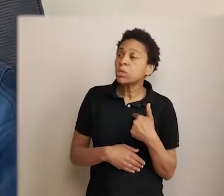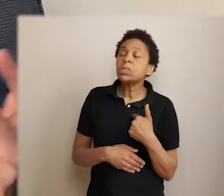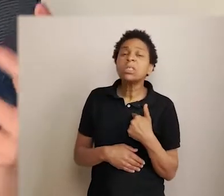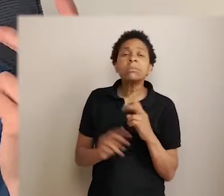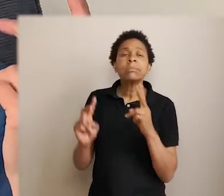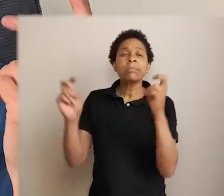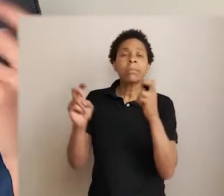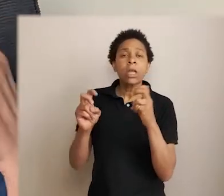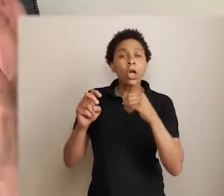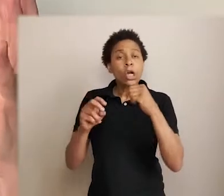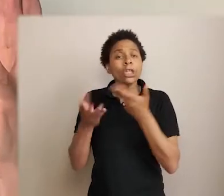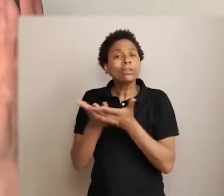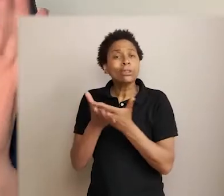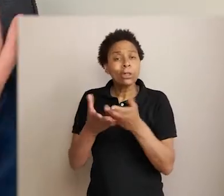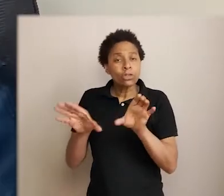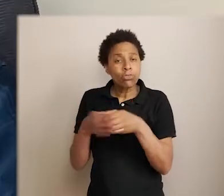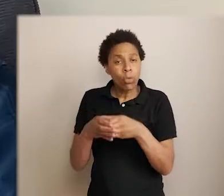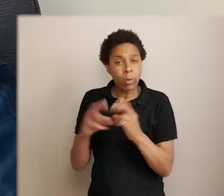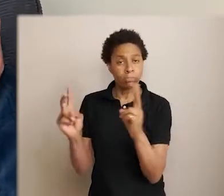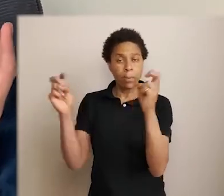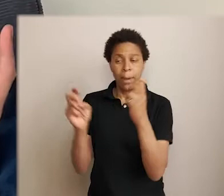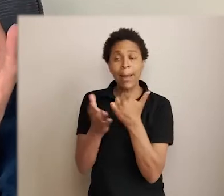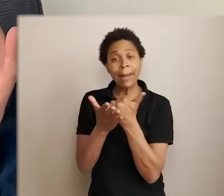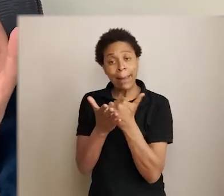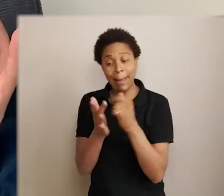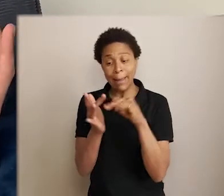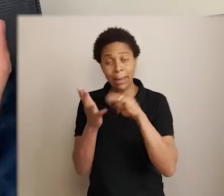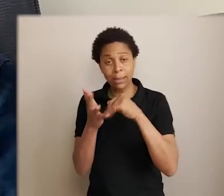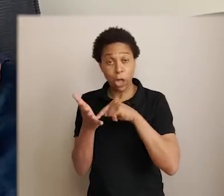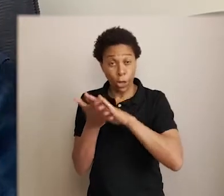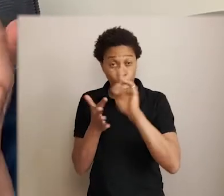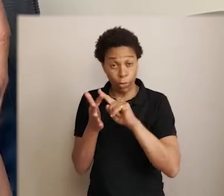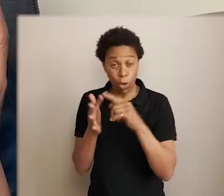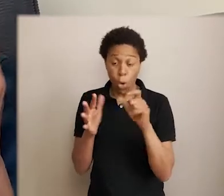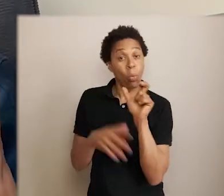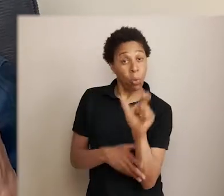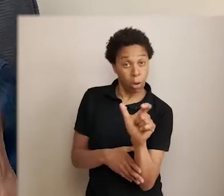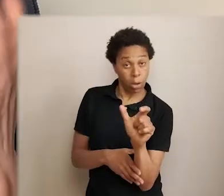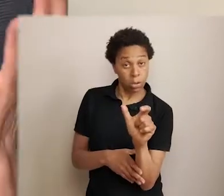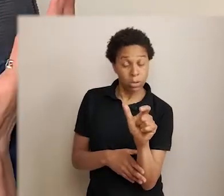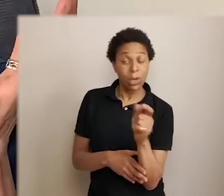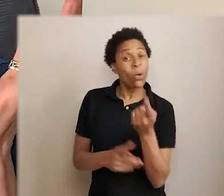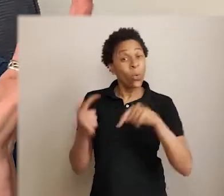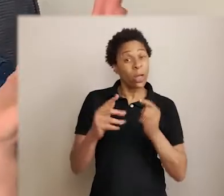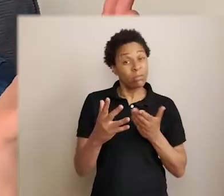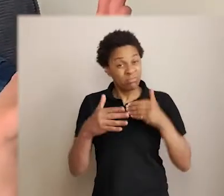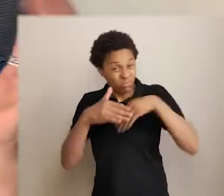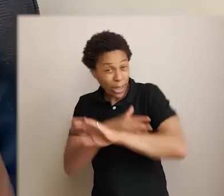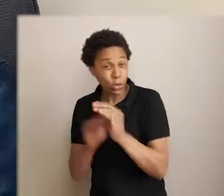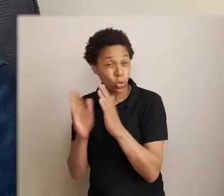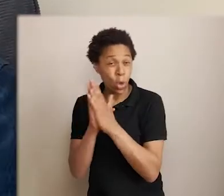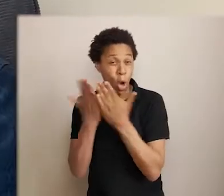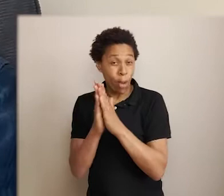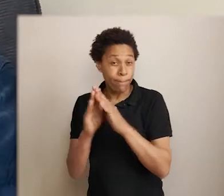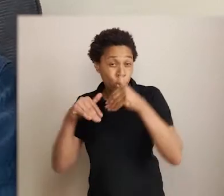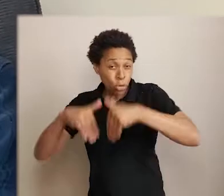a group of women, various ages, sat on in an enclosed space in the floor in the bookshop and talked about lesbian issues,